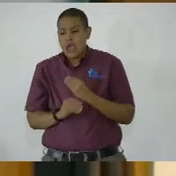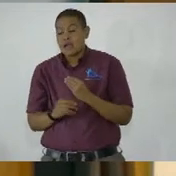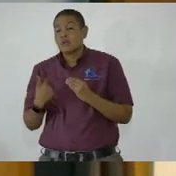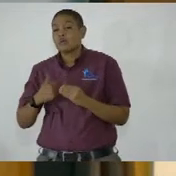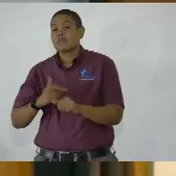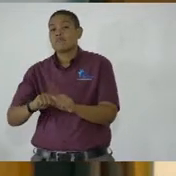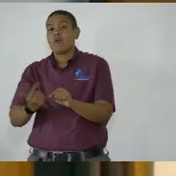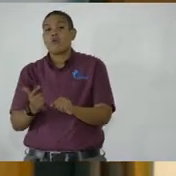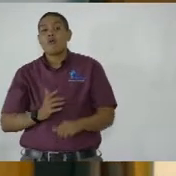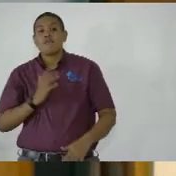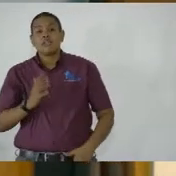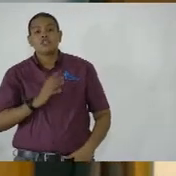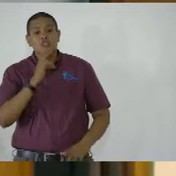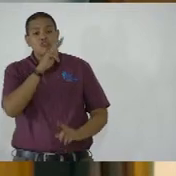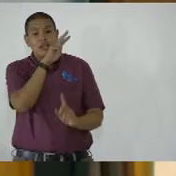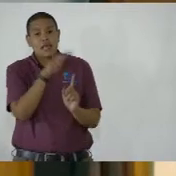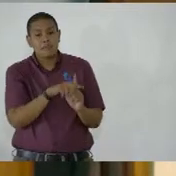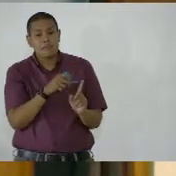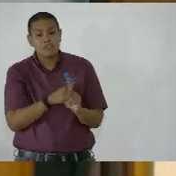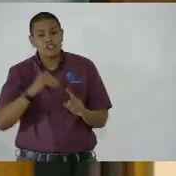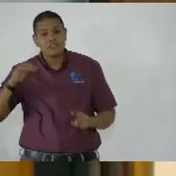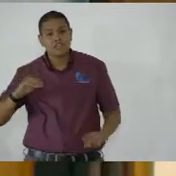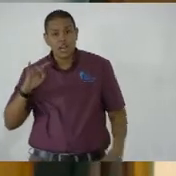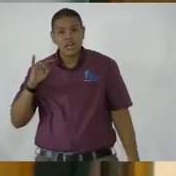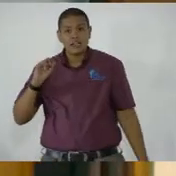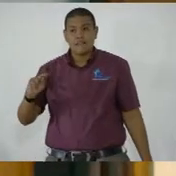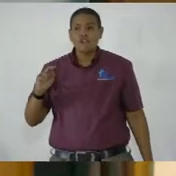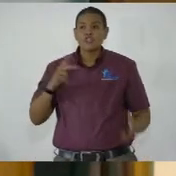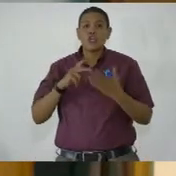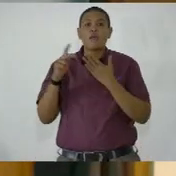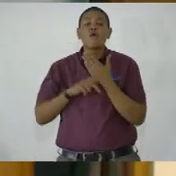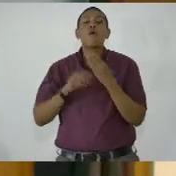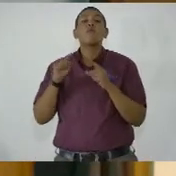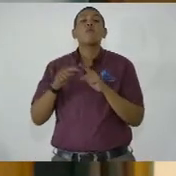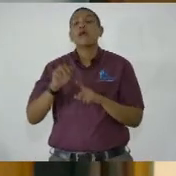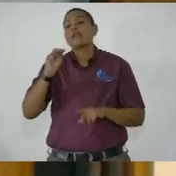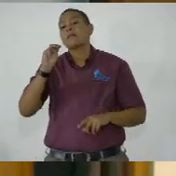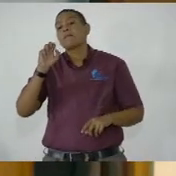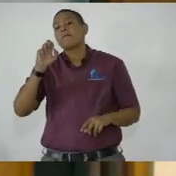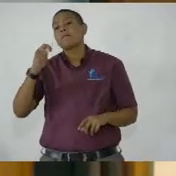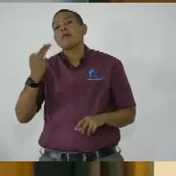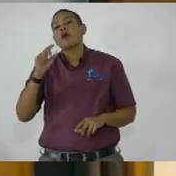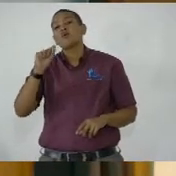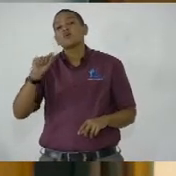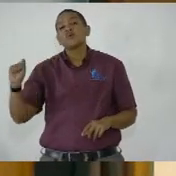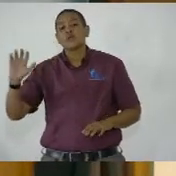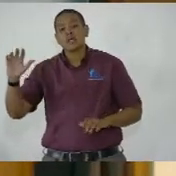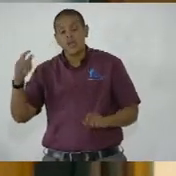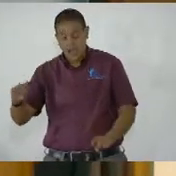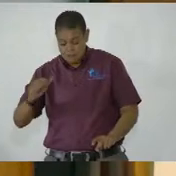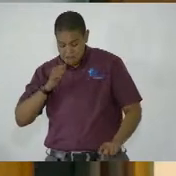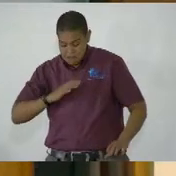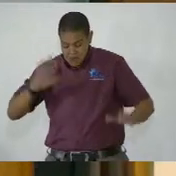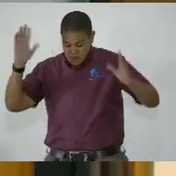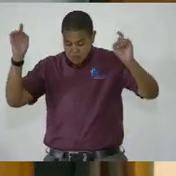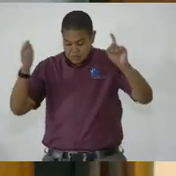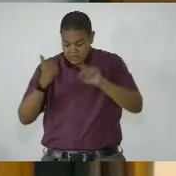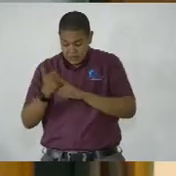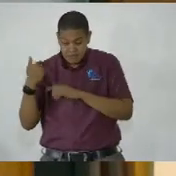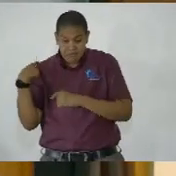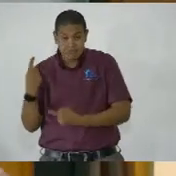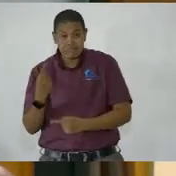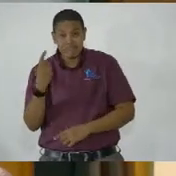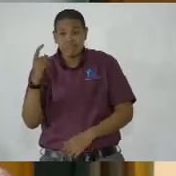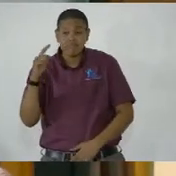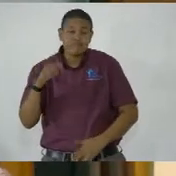begun official implementation of the Child Diversion Programme in March 2020. Madam Speaker, over the past